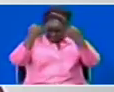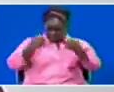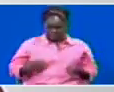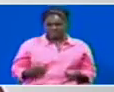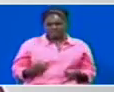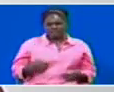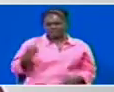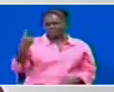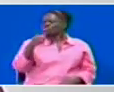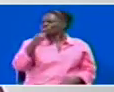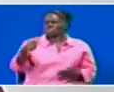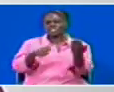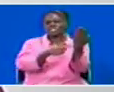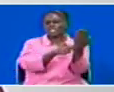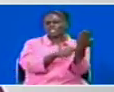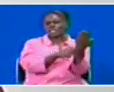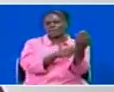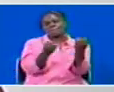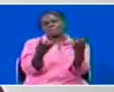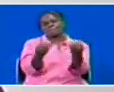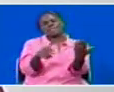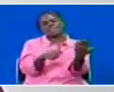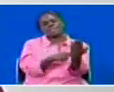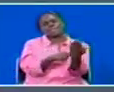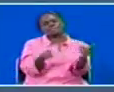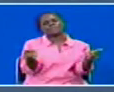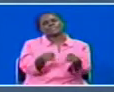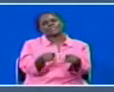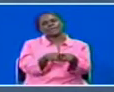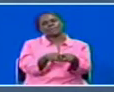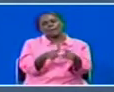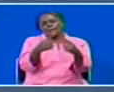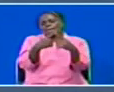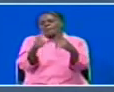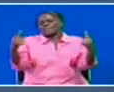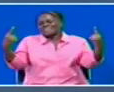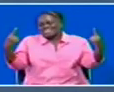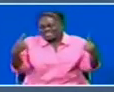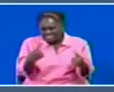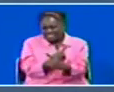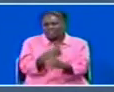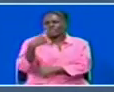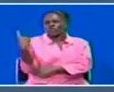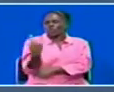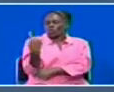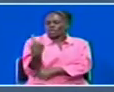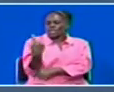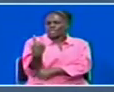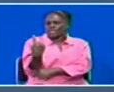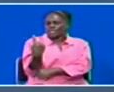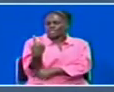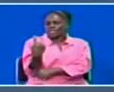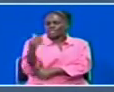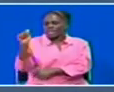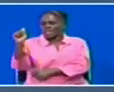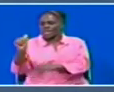first identification tool, not the name, because there can be so many Peter Kagwanjas. Mm-hmm. The only thing which will separate Peter Kagwanja A and